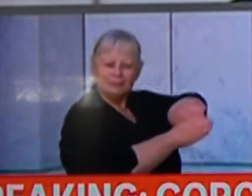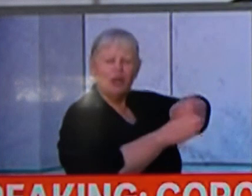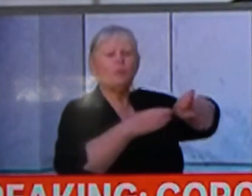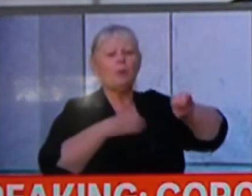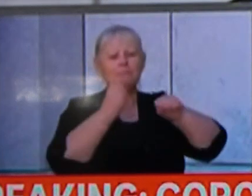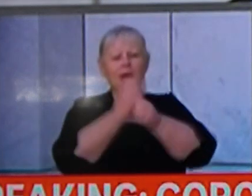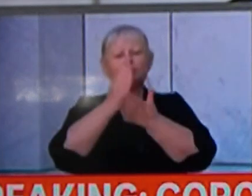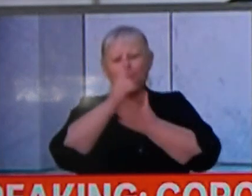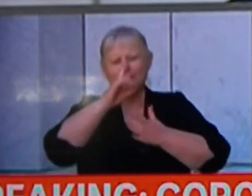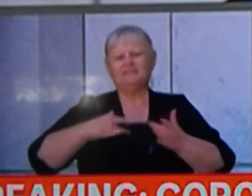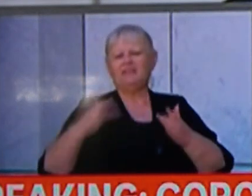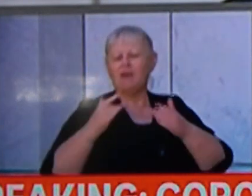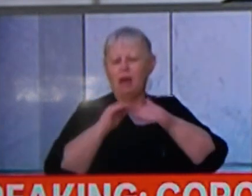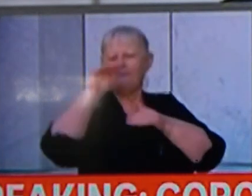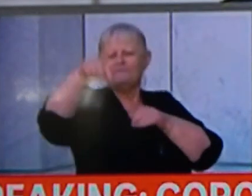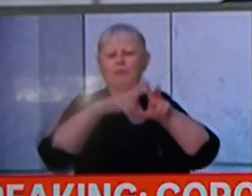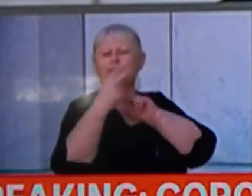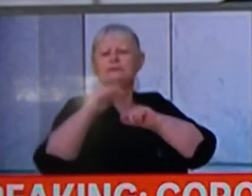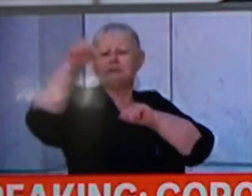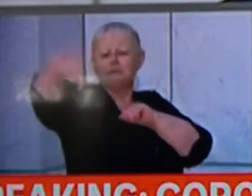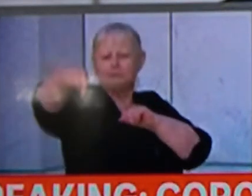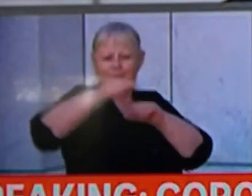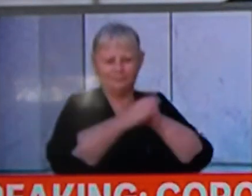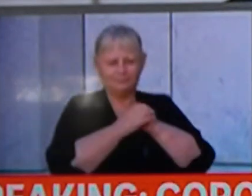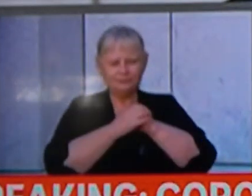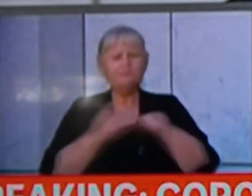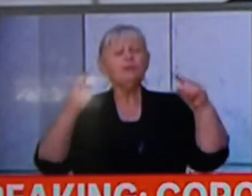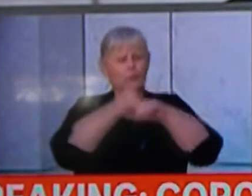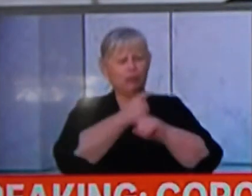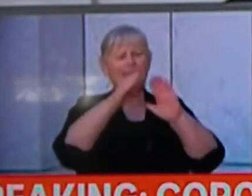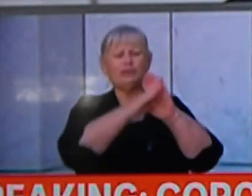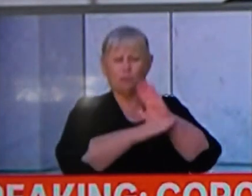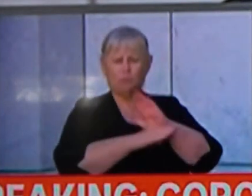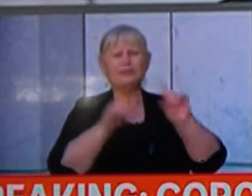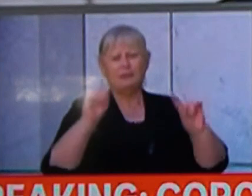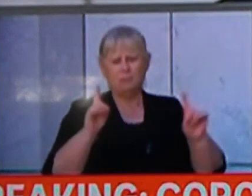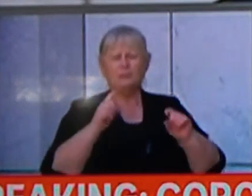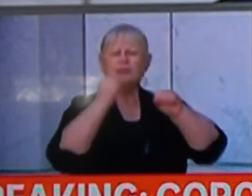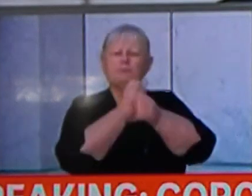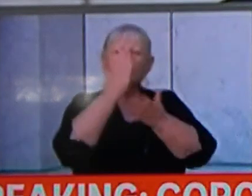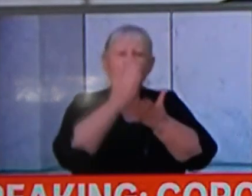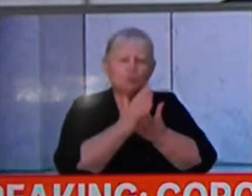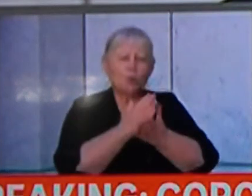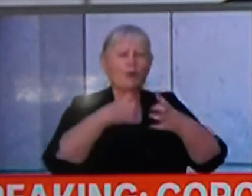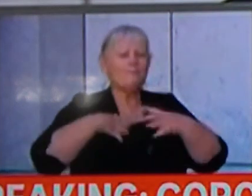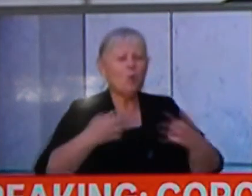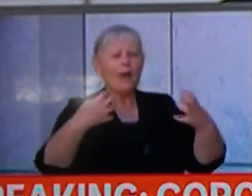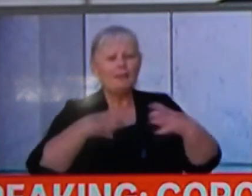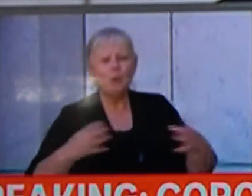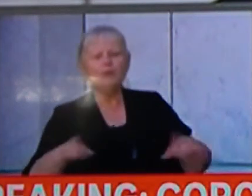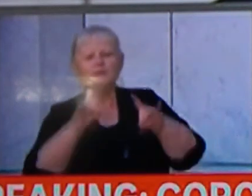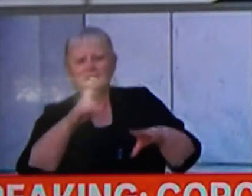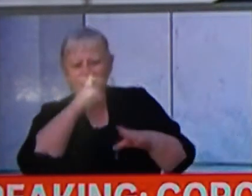people are there on the other side. We have to change the rules for this period to make sure more and more